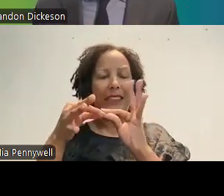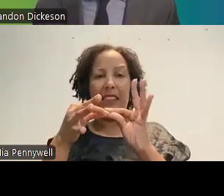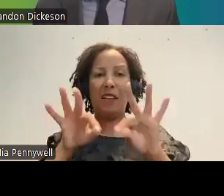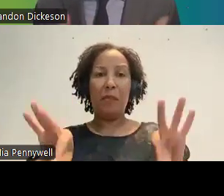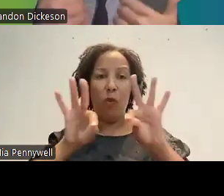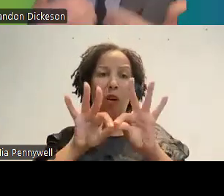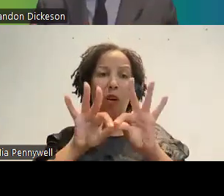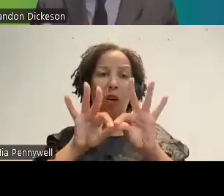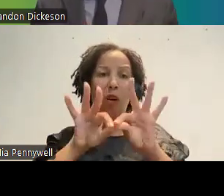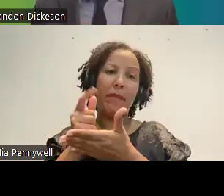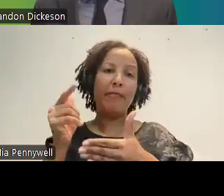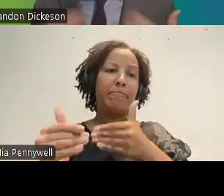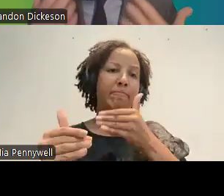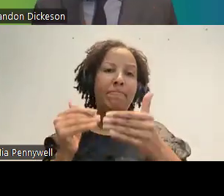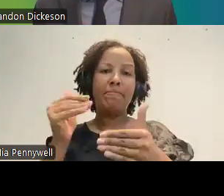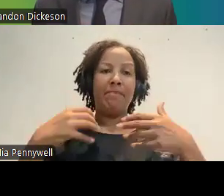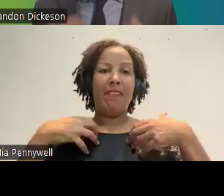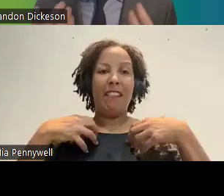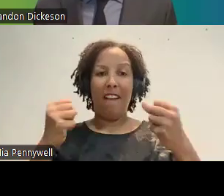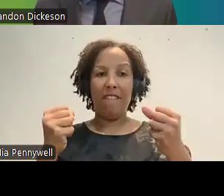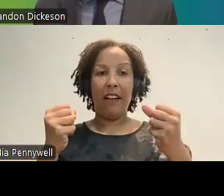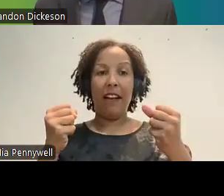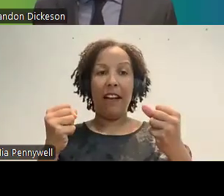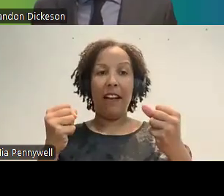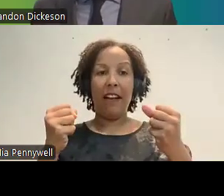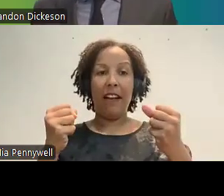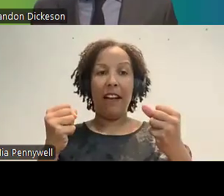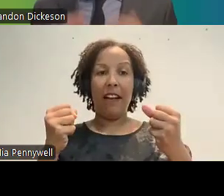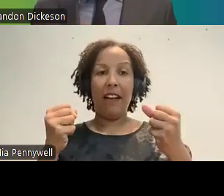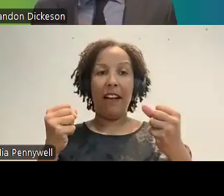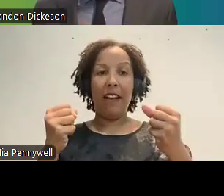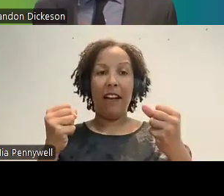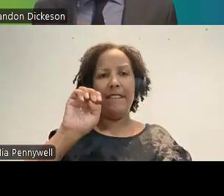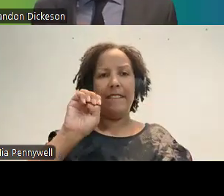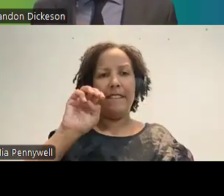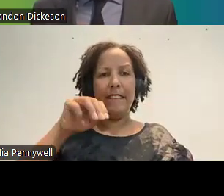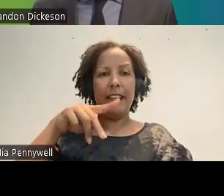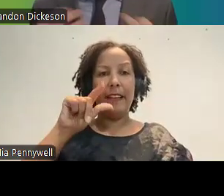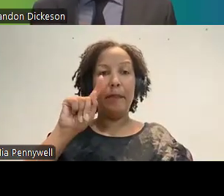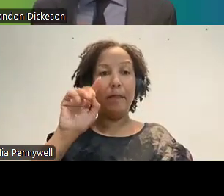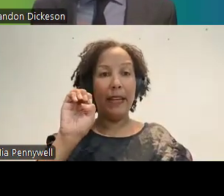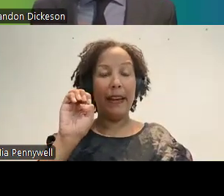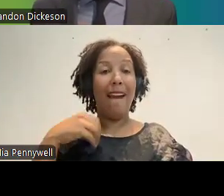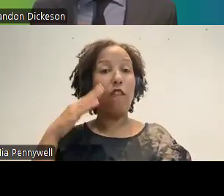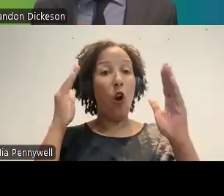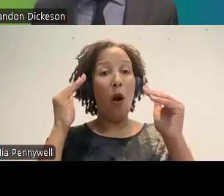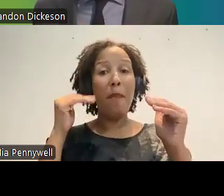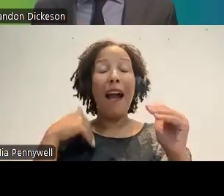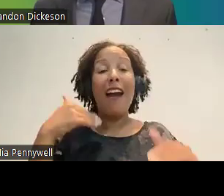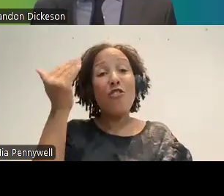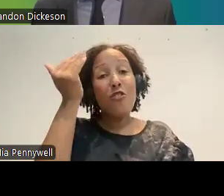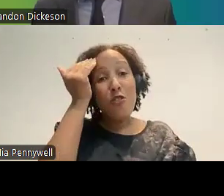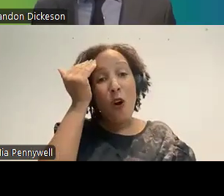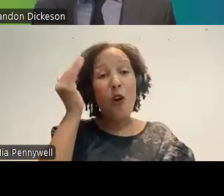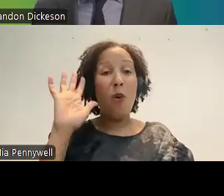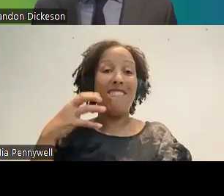better template moving forward. This is empowerment. This is hope, in my opinion. I know they're going to be chaotic. I know they're going to self-sabotage.